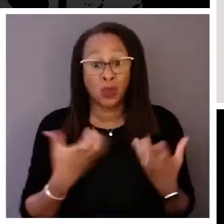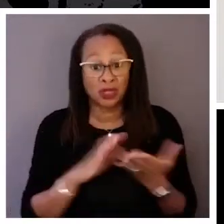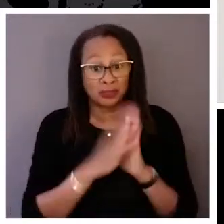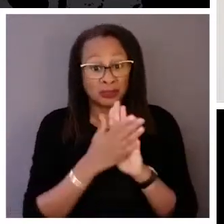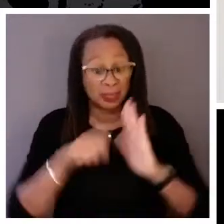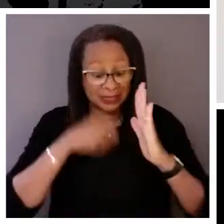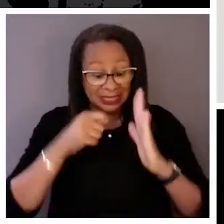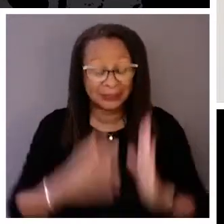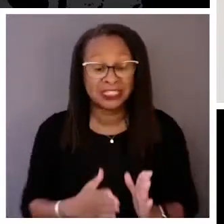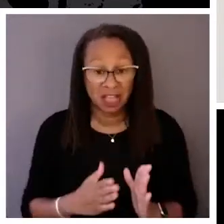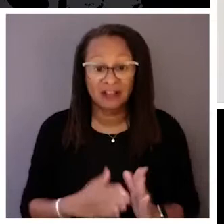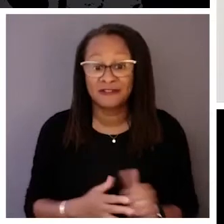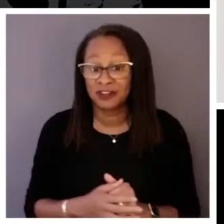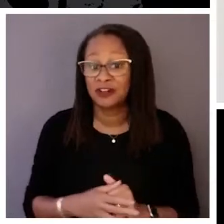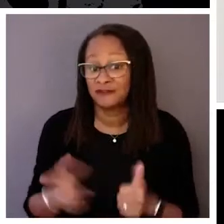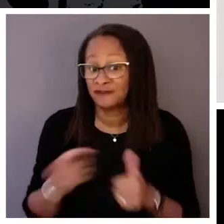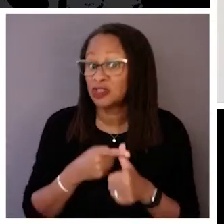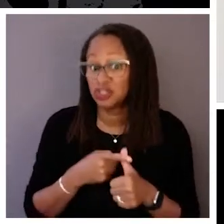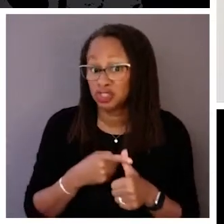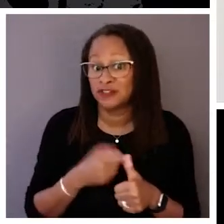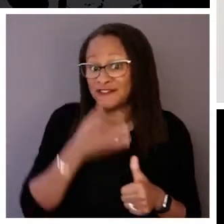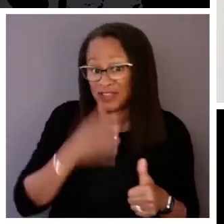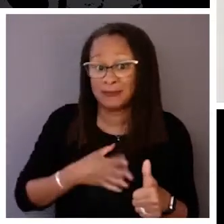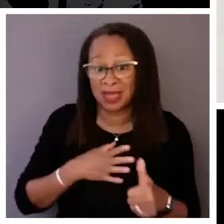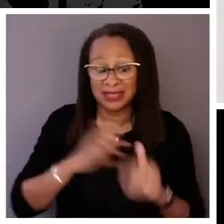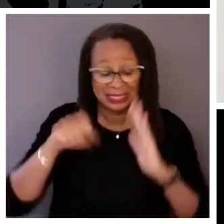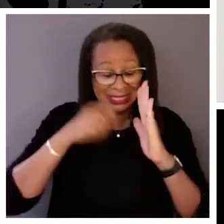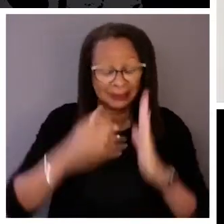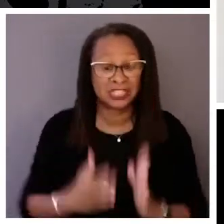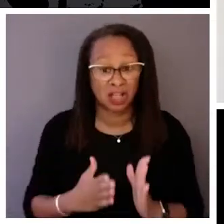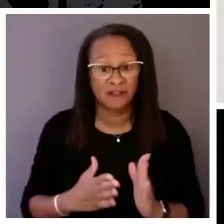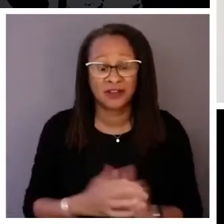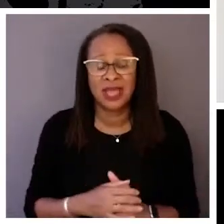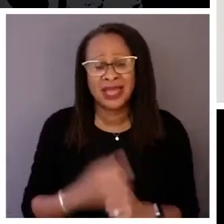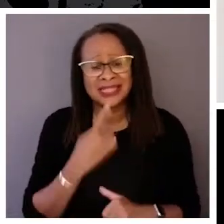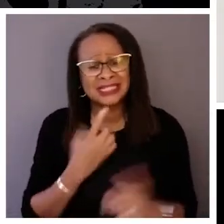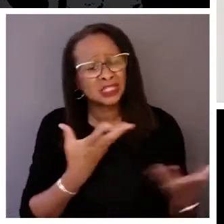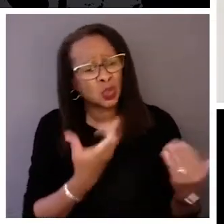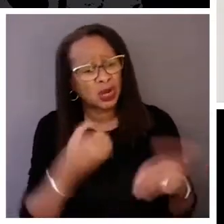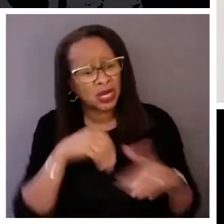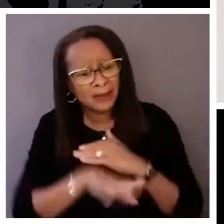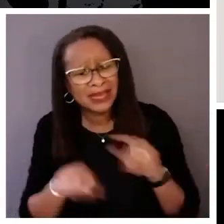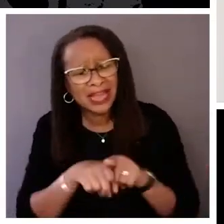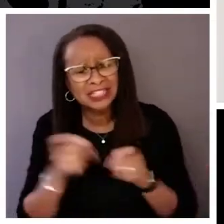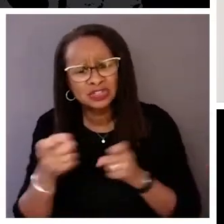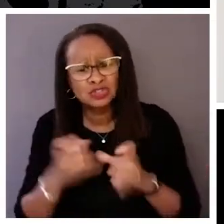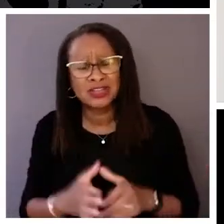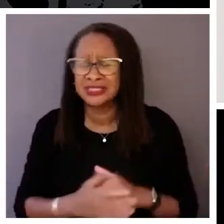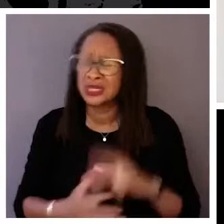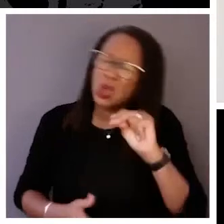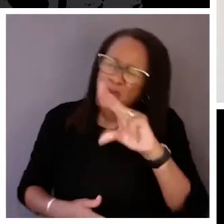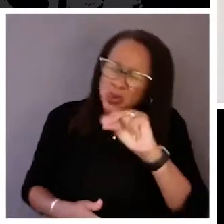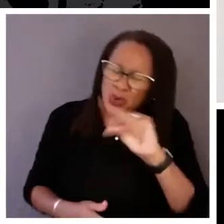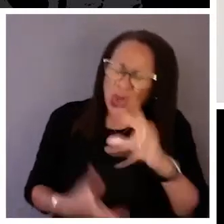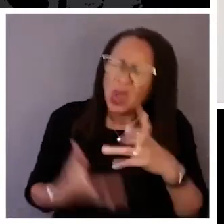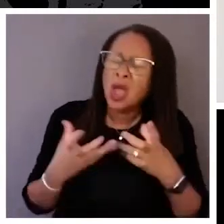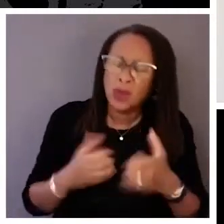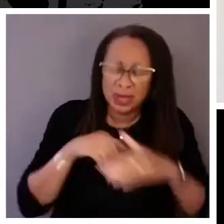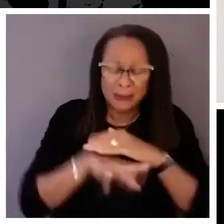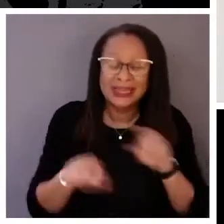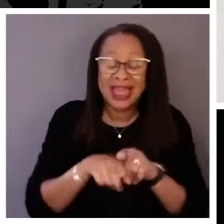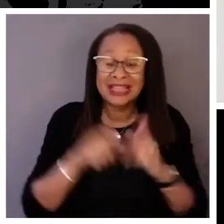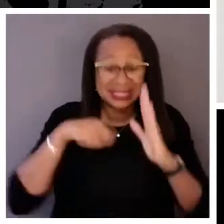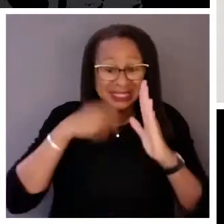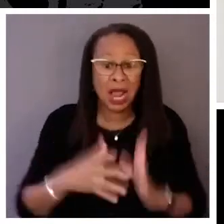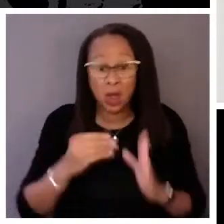to be a cinematographer, and I was the first female cinematographer. And they said, don't you want to come in as a director? And I said, no, I want to come in as